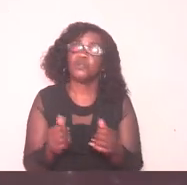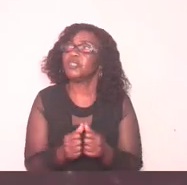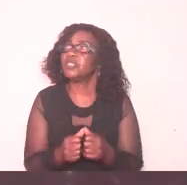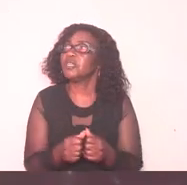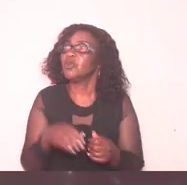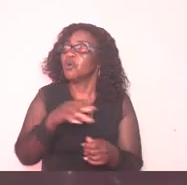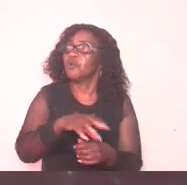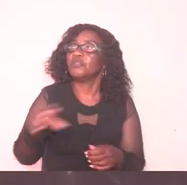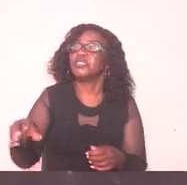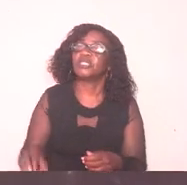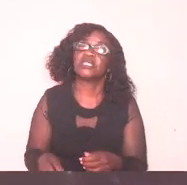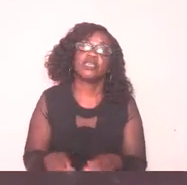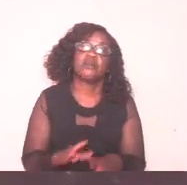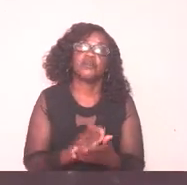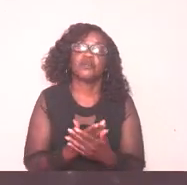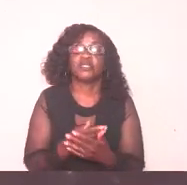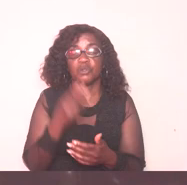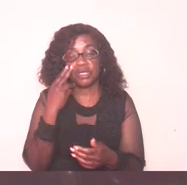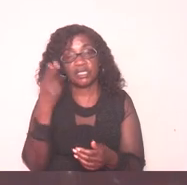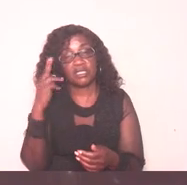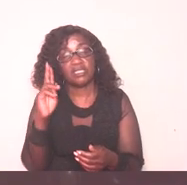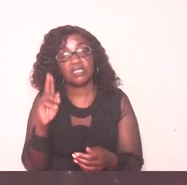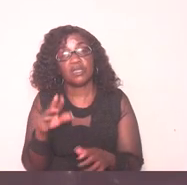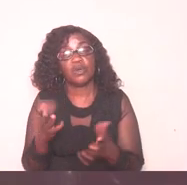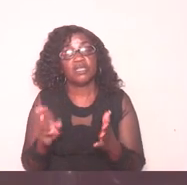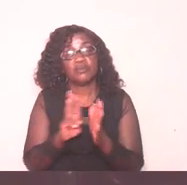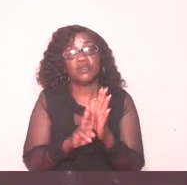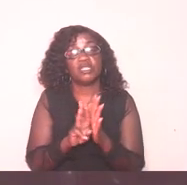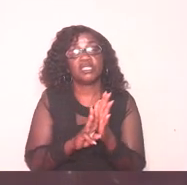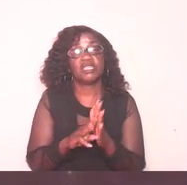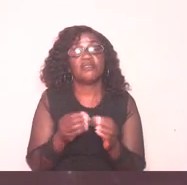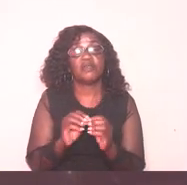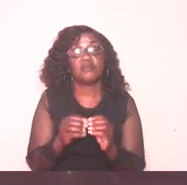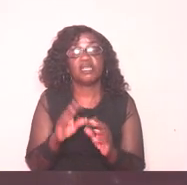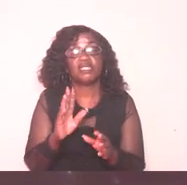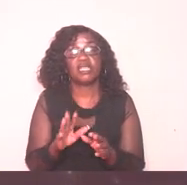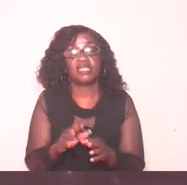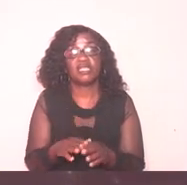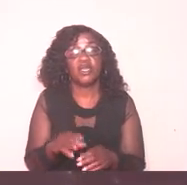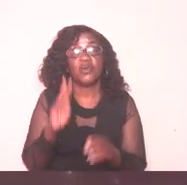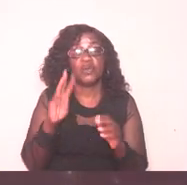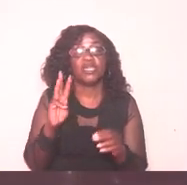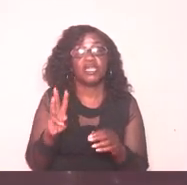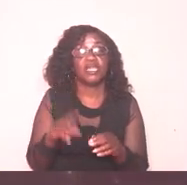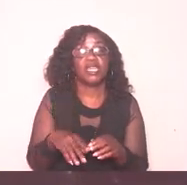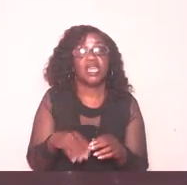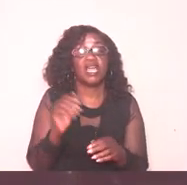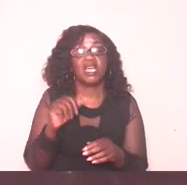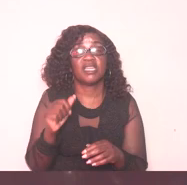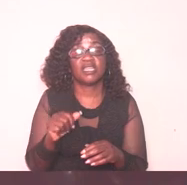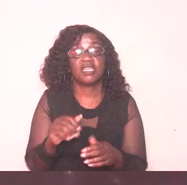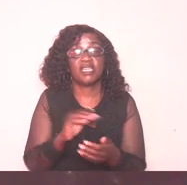actual communities because you follow the context, draft legislation, and policy that follows that, right? We agree that maybe morally